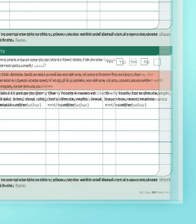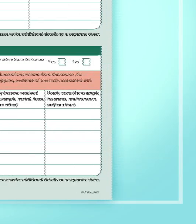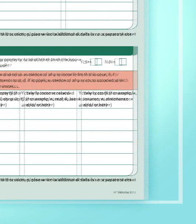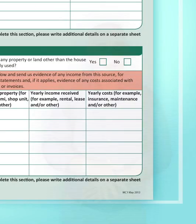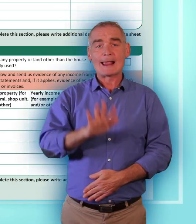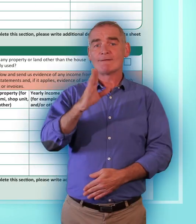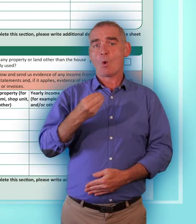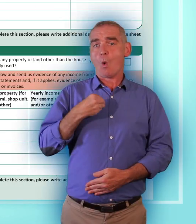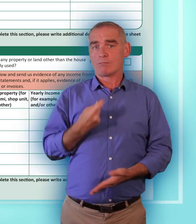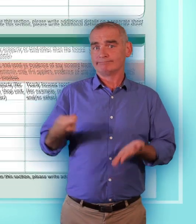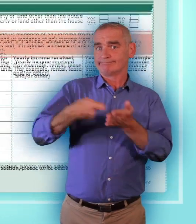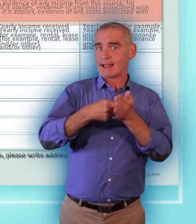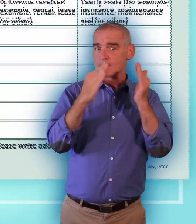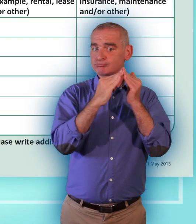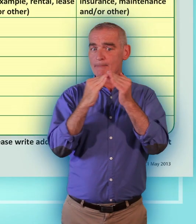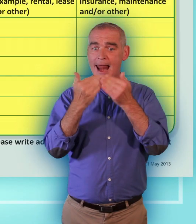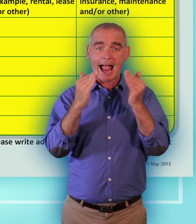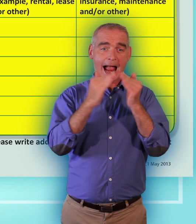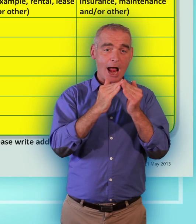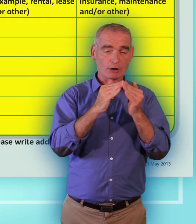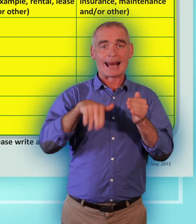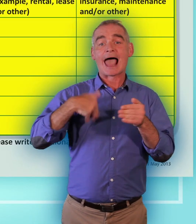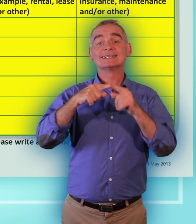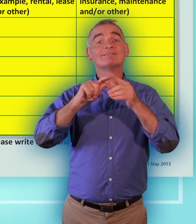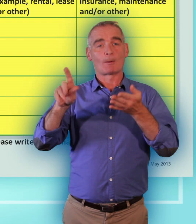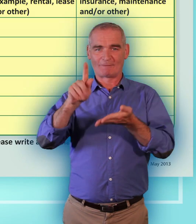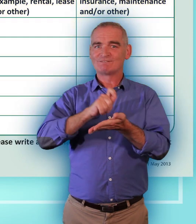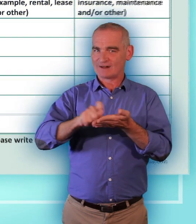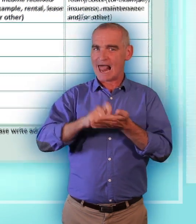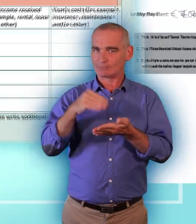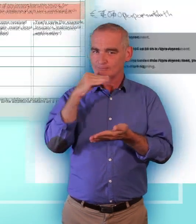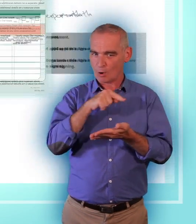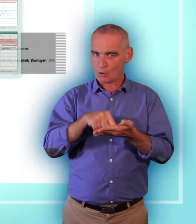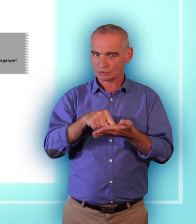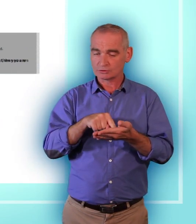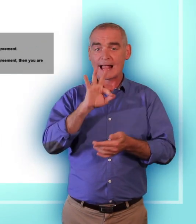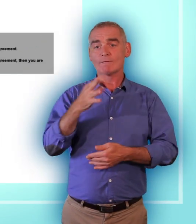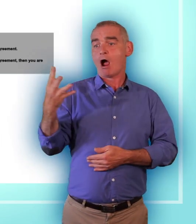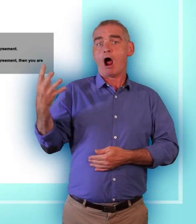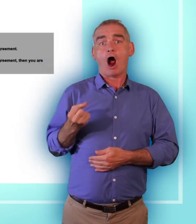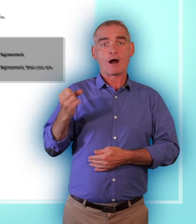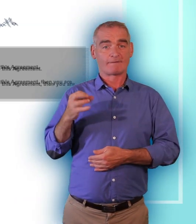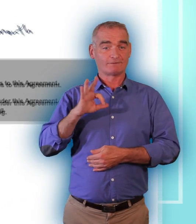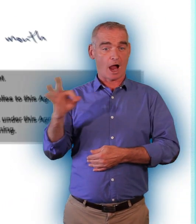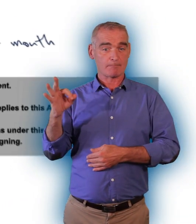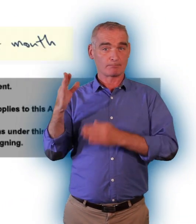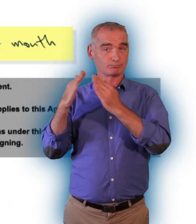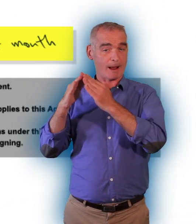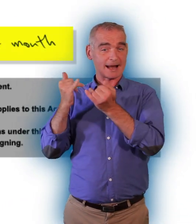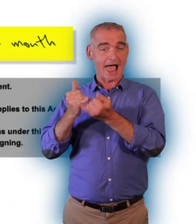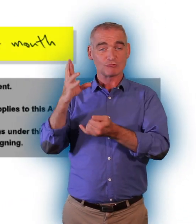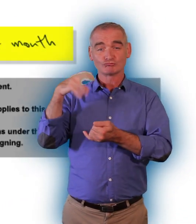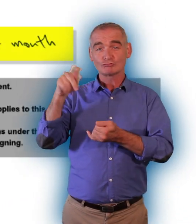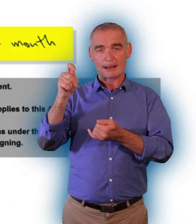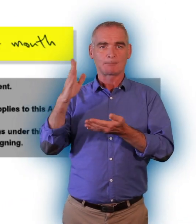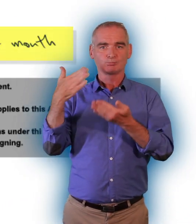and if you own additional property, the next section of the form is relevant to you. If you earn income from the property, send us a copy